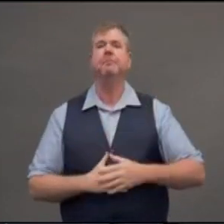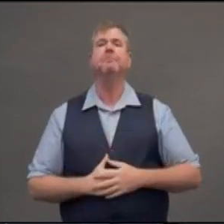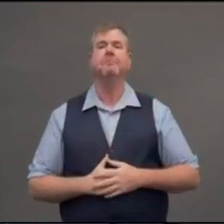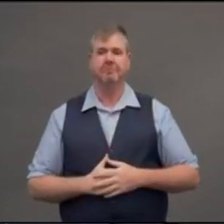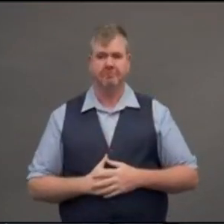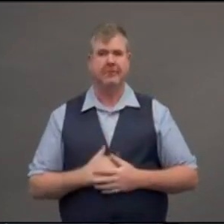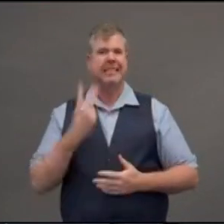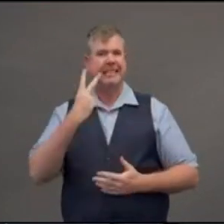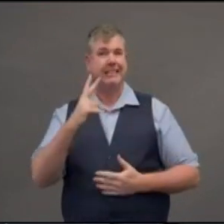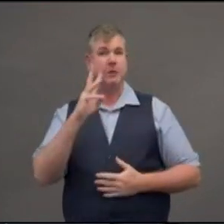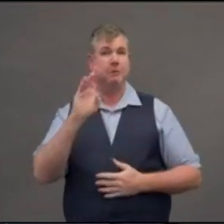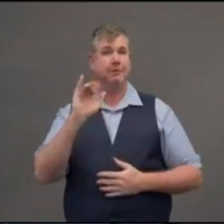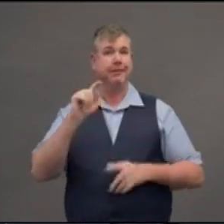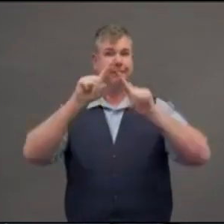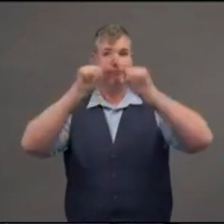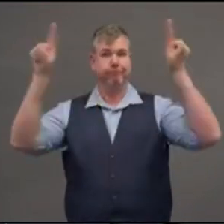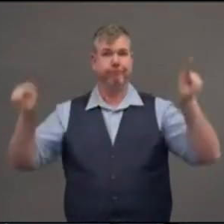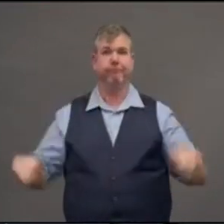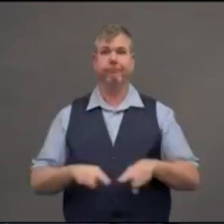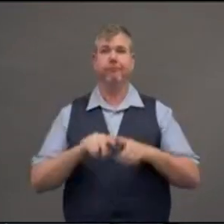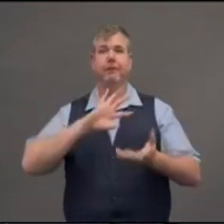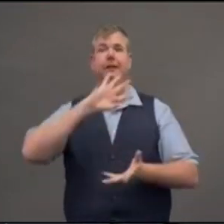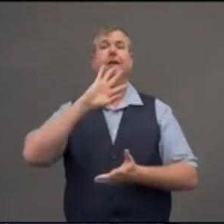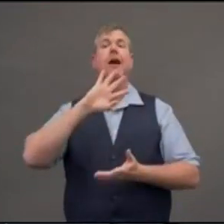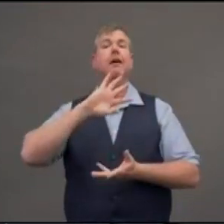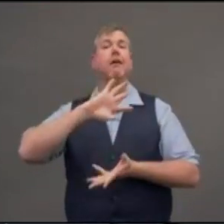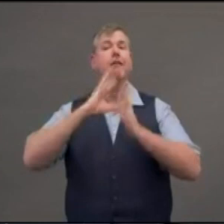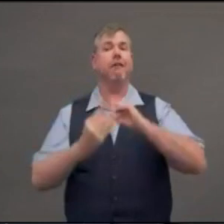5,273 confirmed cases total in the county,